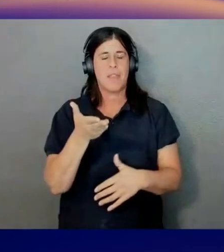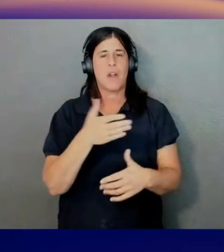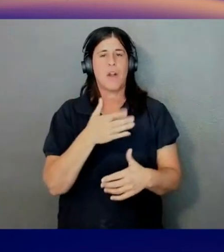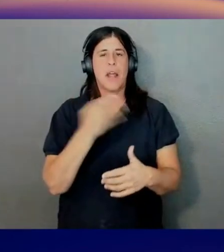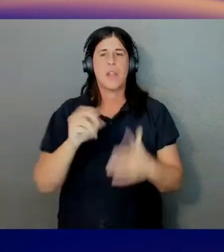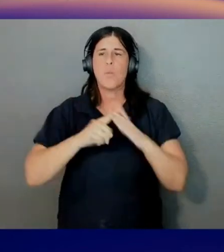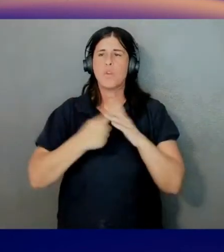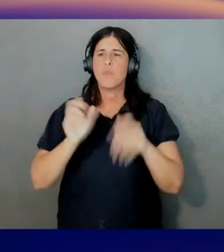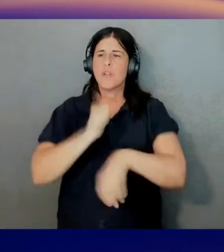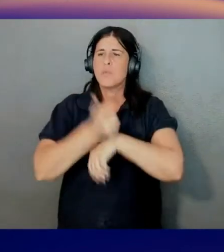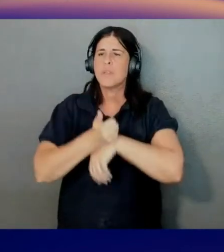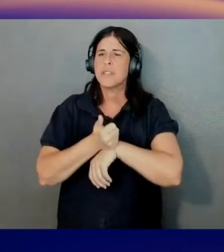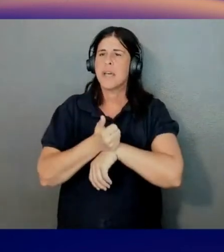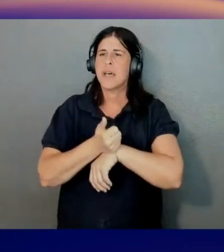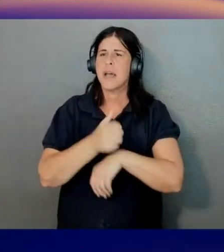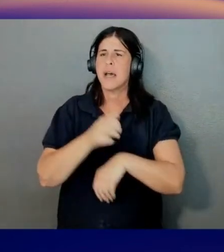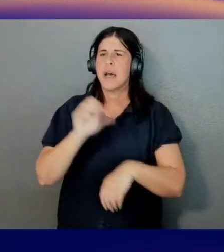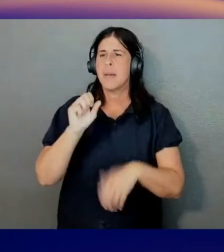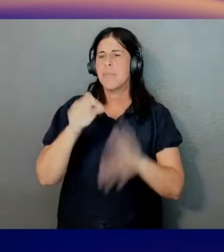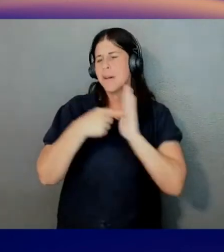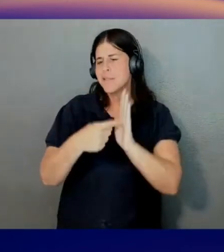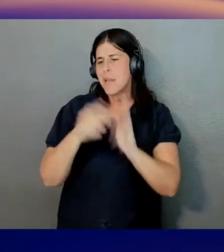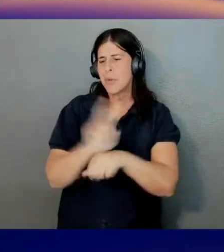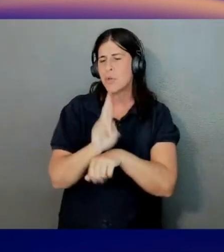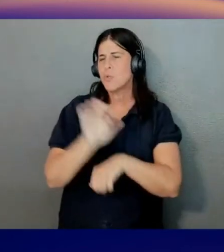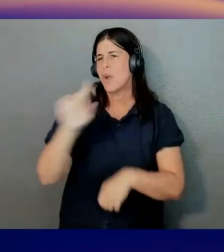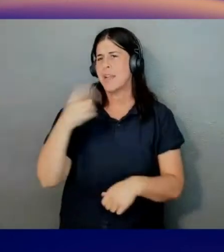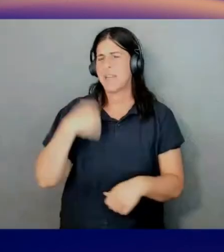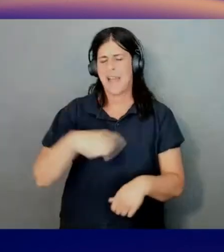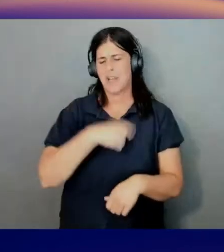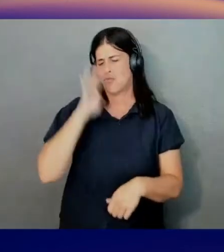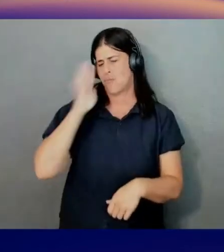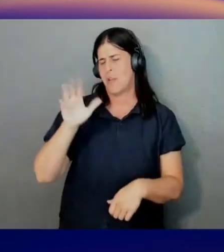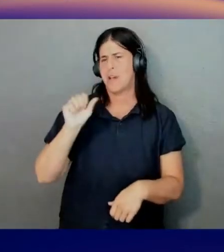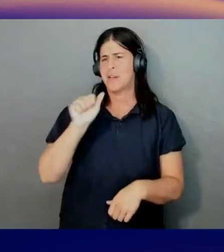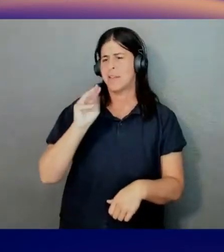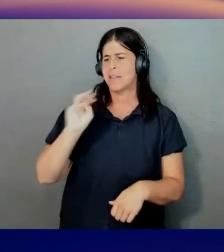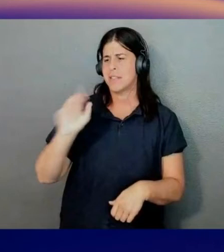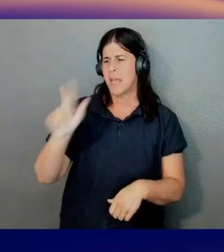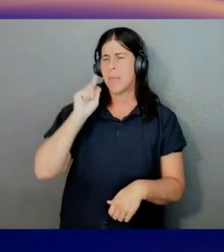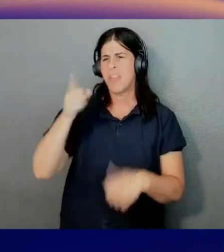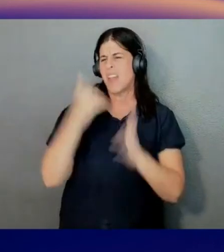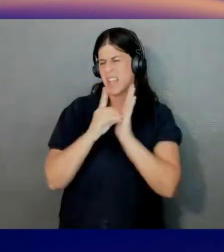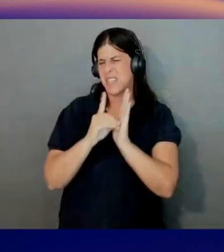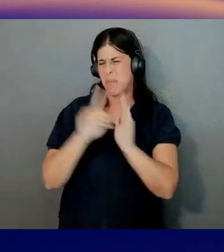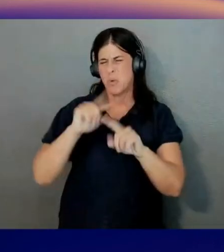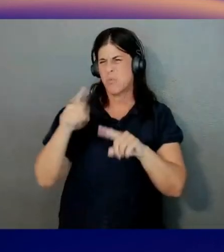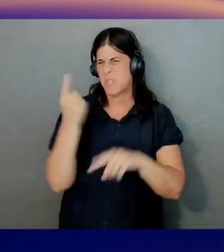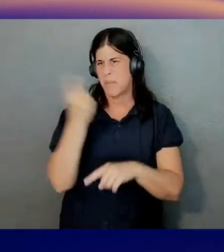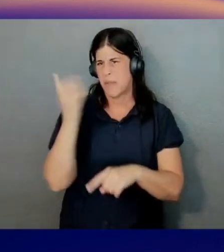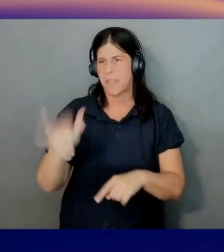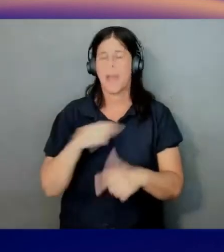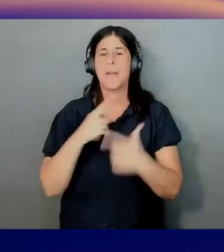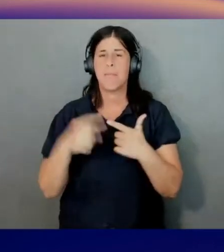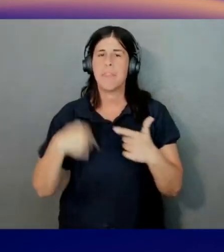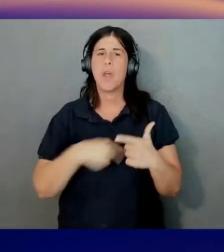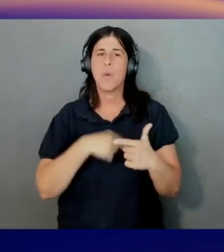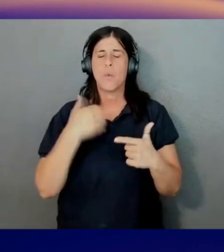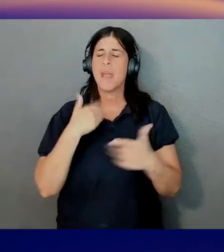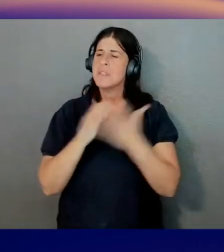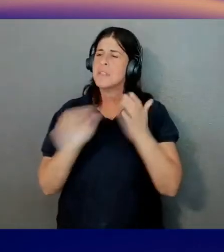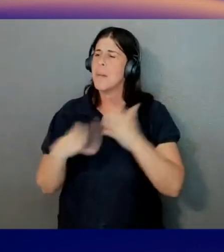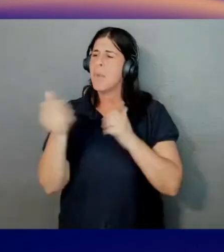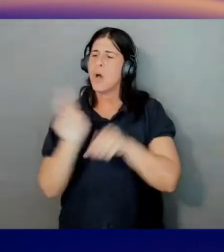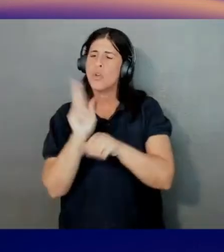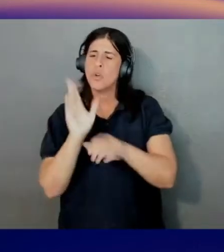one sample user ID. I just created like a SAML demo or something like that. And then we'll create a couple of users, and then we'll